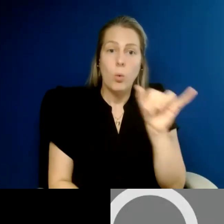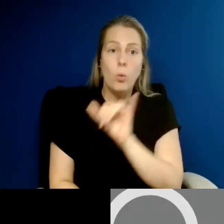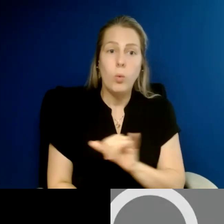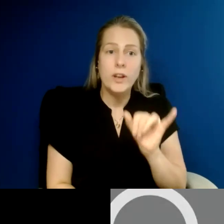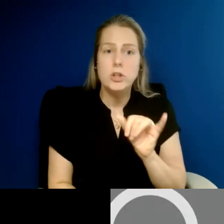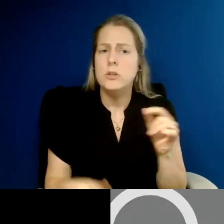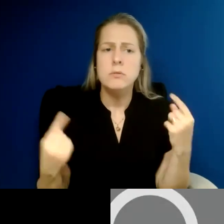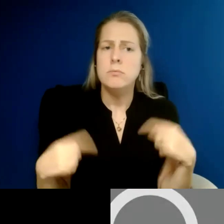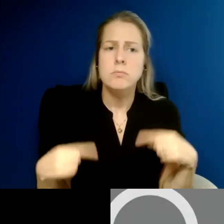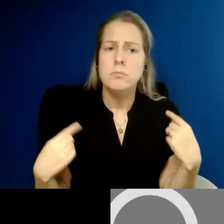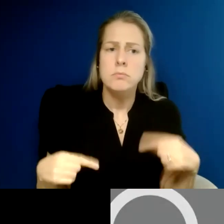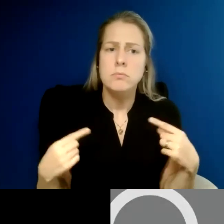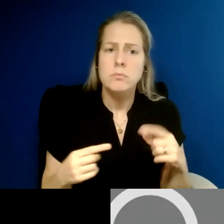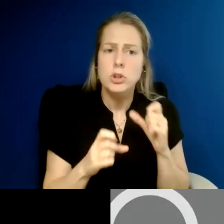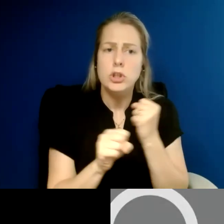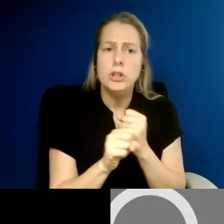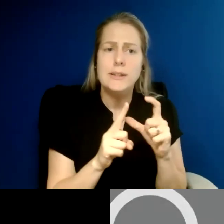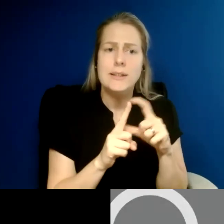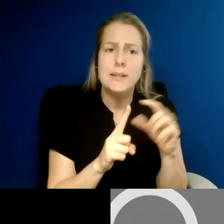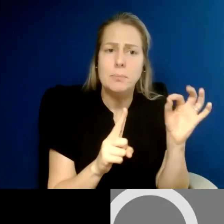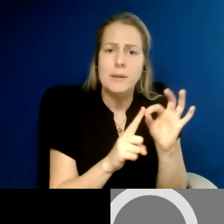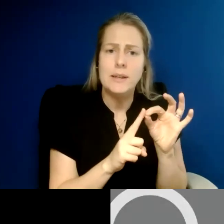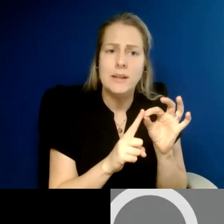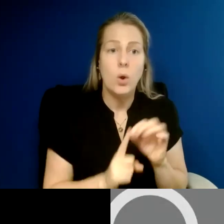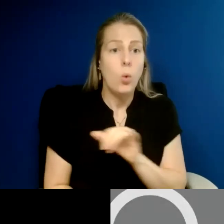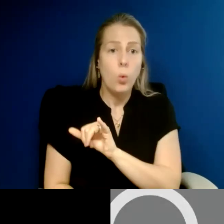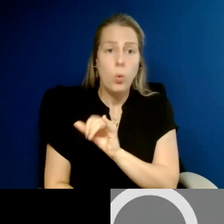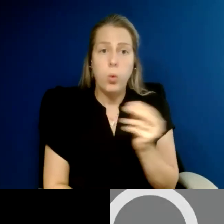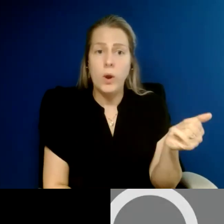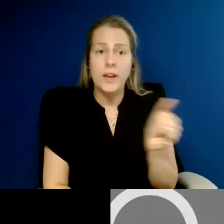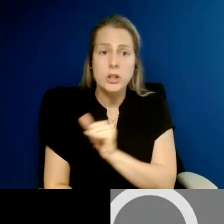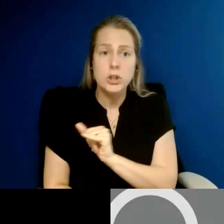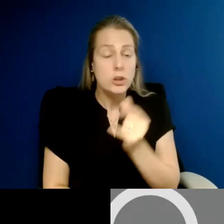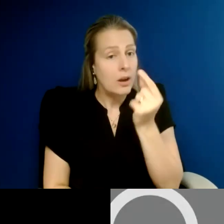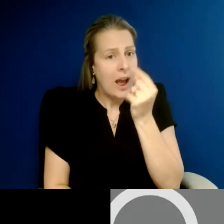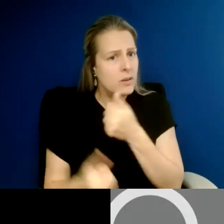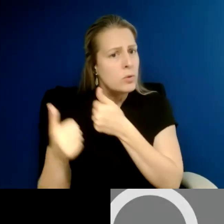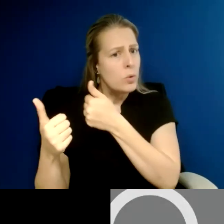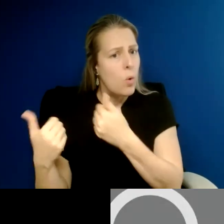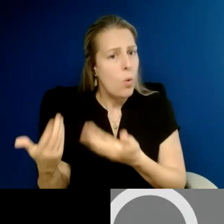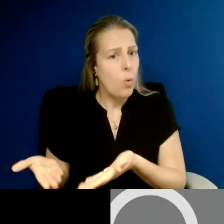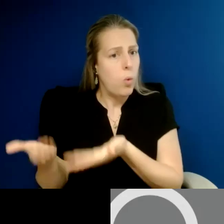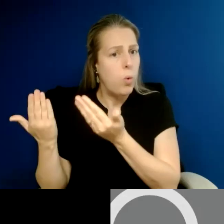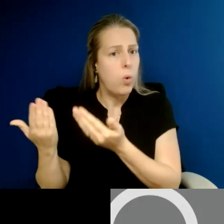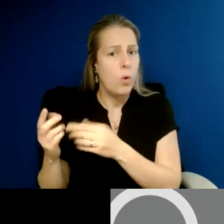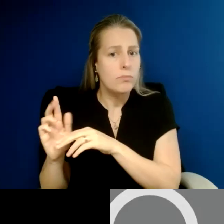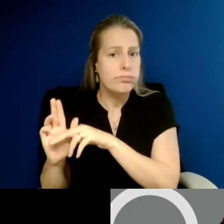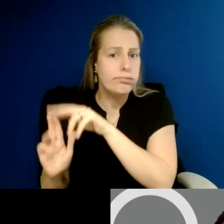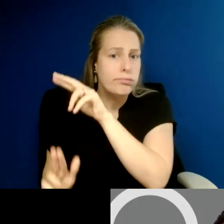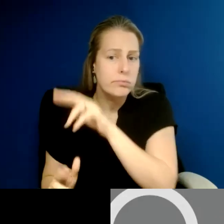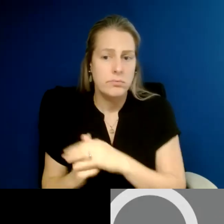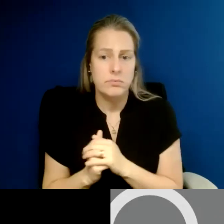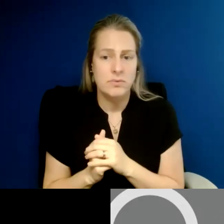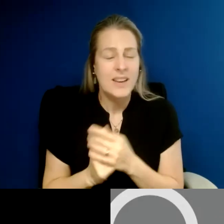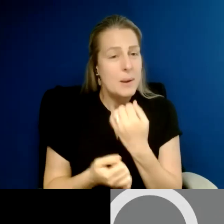much lower income level, I strongly argue that they will and they can and they should. And it gets much more difficult to the middle. But